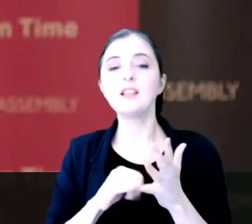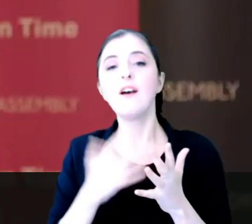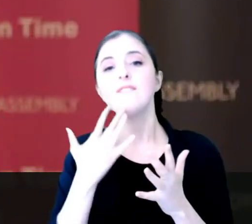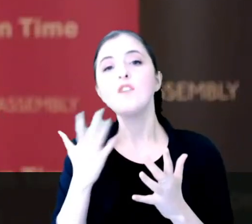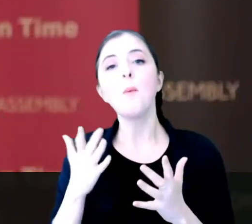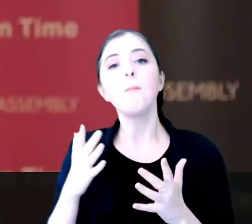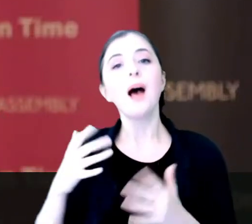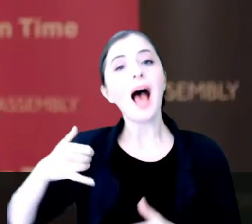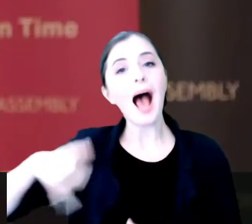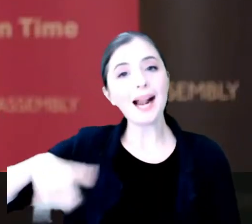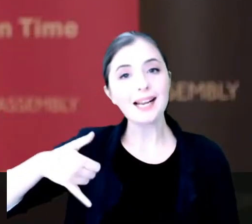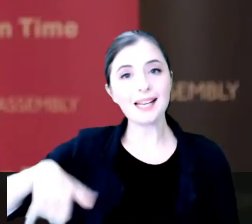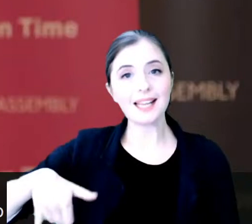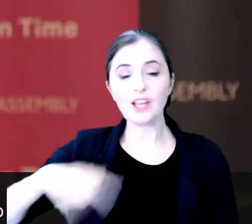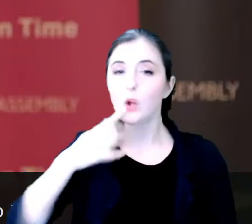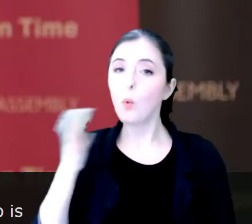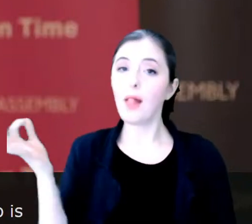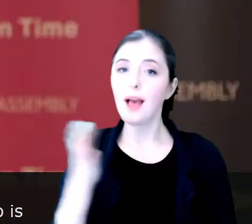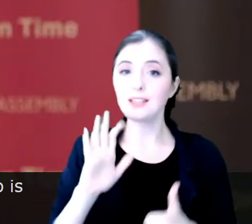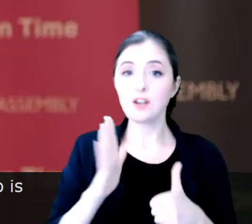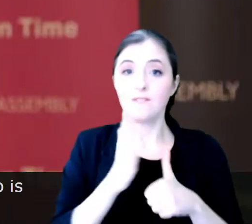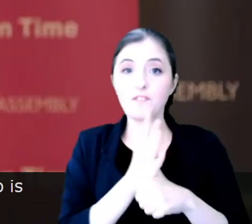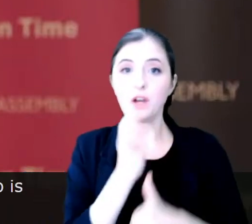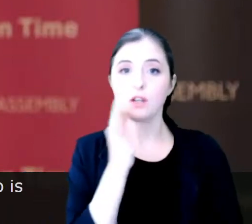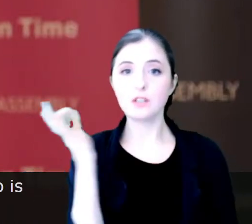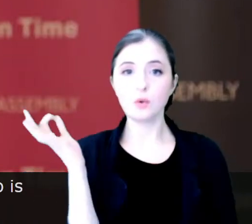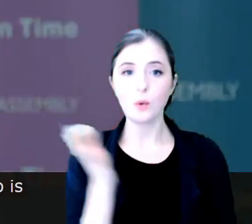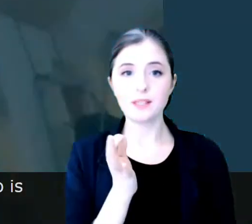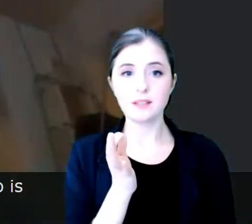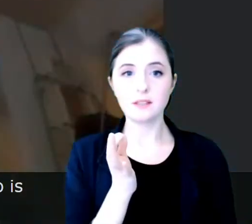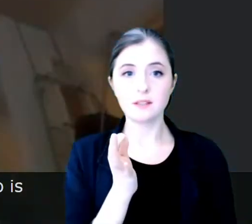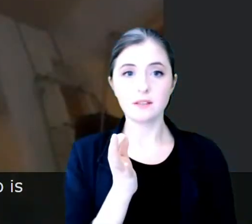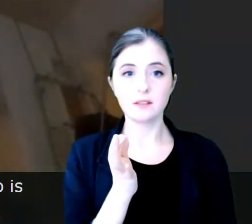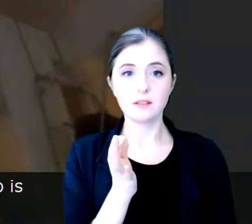our first question on this topic. Jackie.